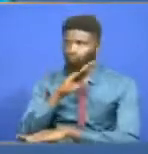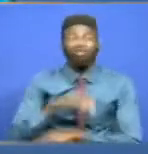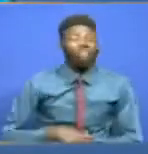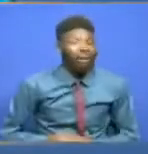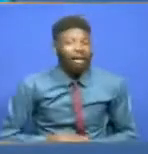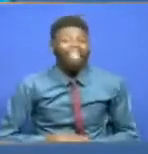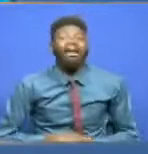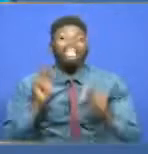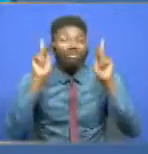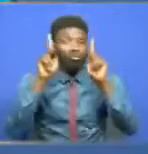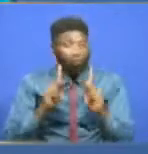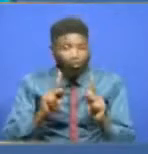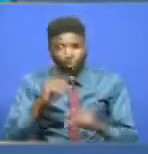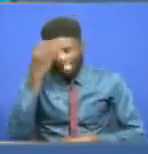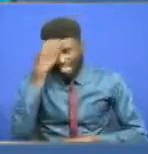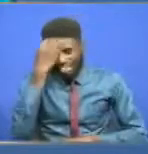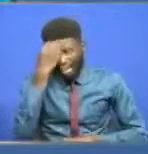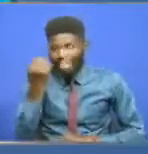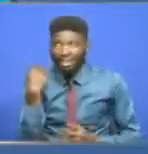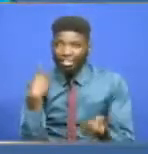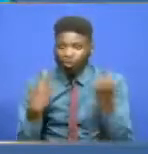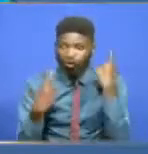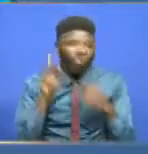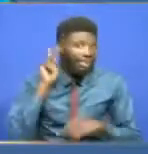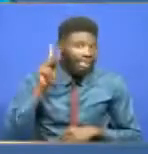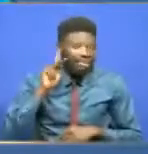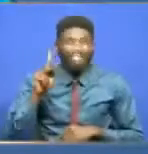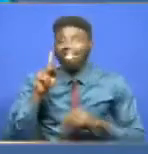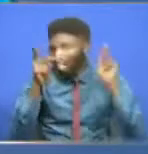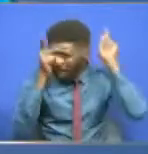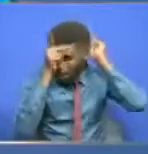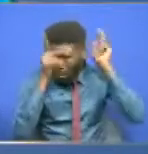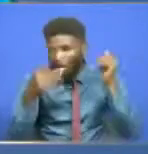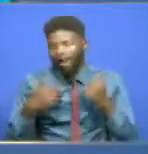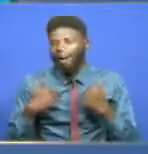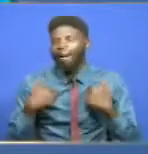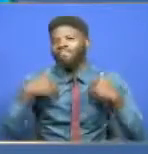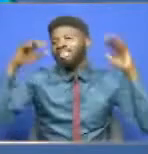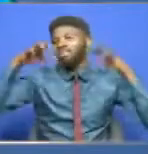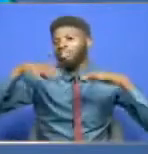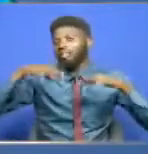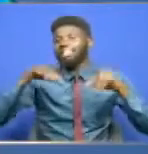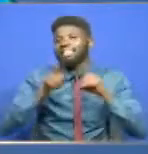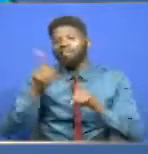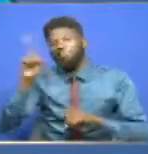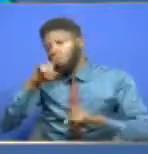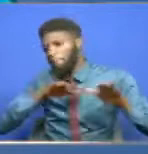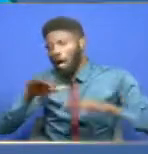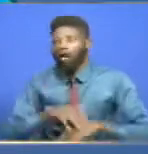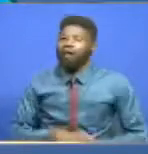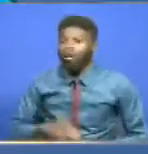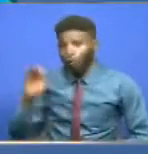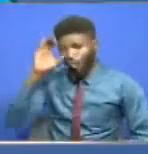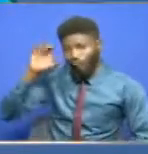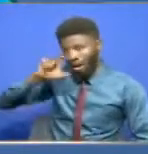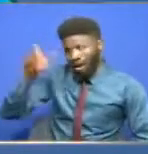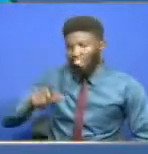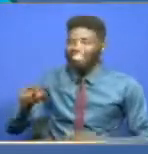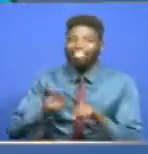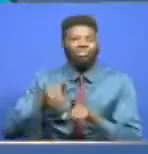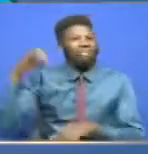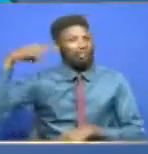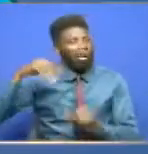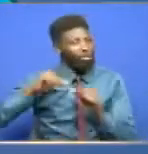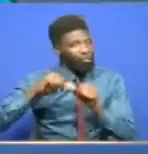Kitale, Kericho, Kisii, and Kakamega will be having showers accompanied by thunderstorms. The coastal region continues to experience sunny intervals, and